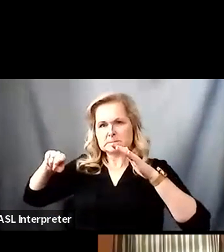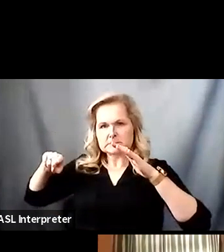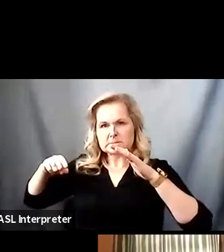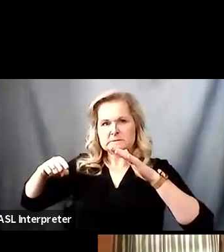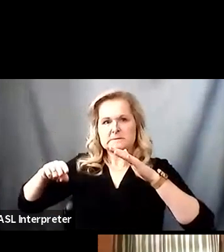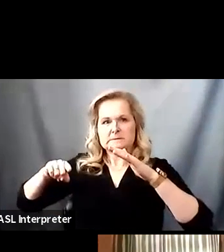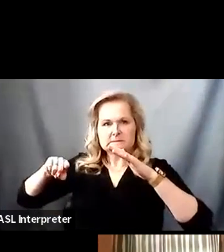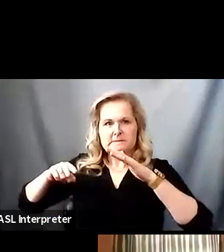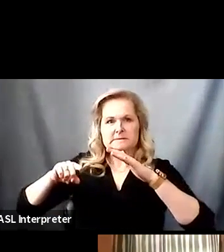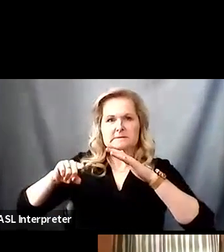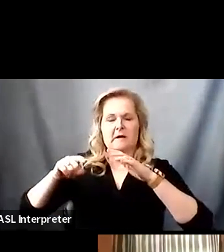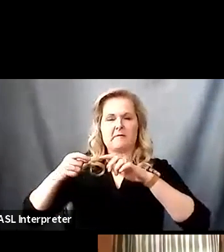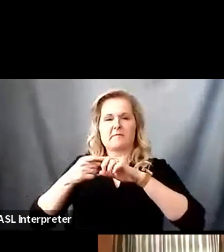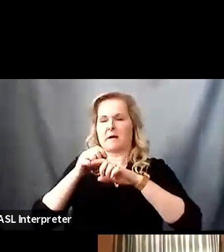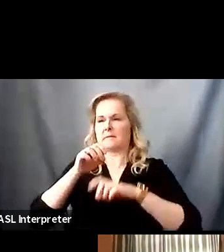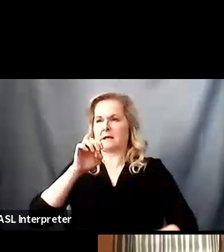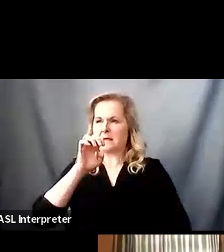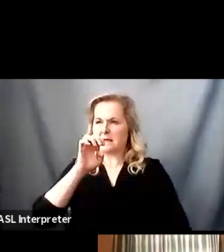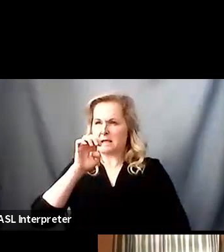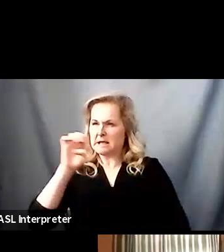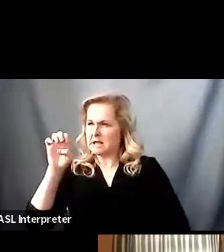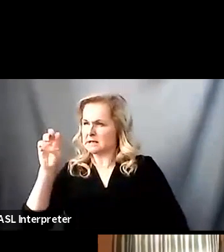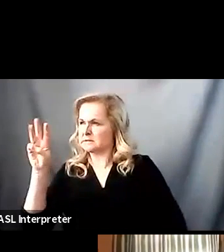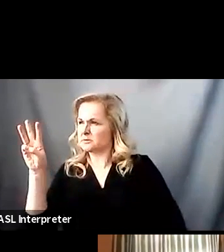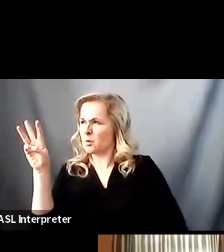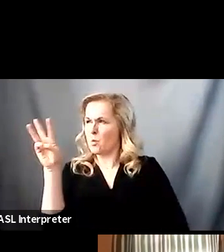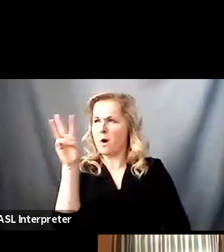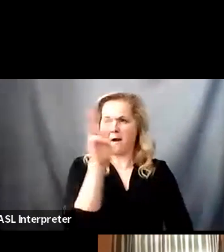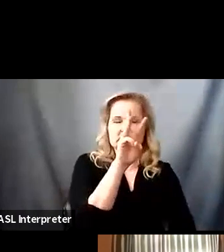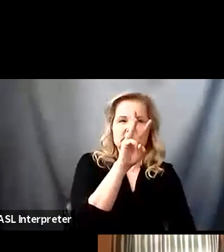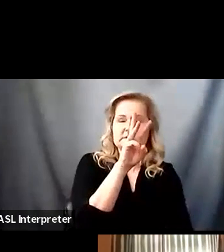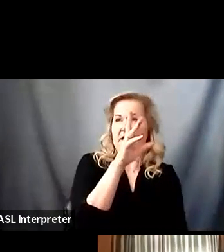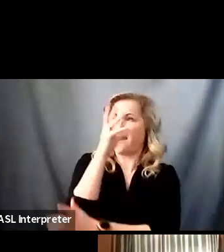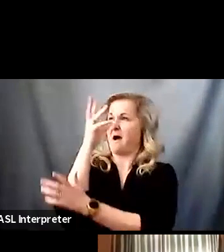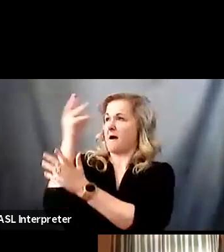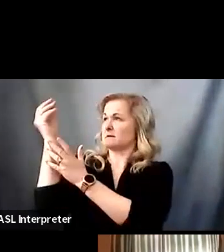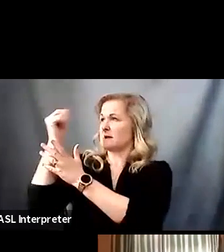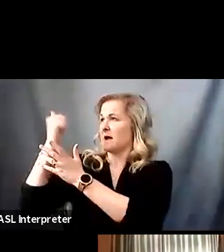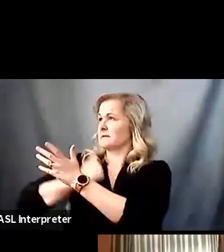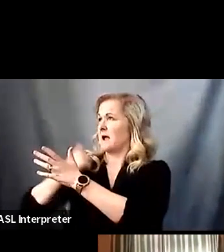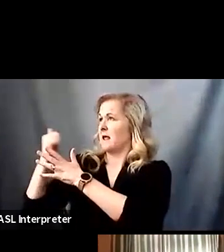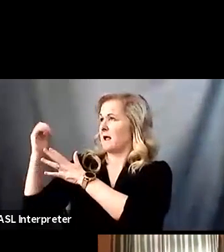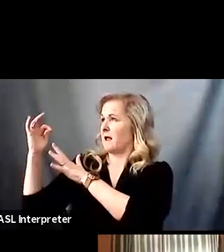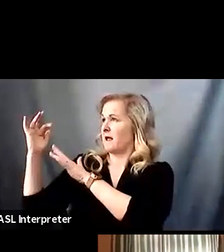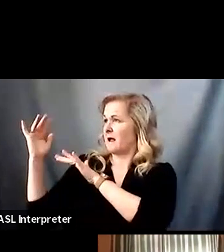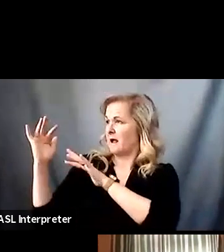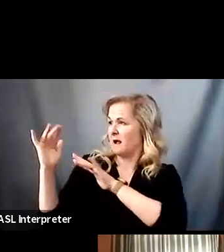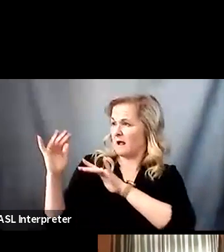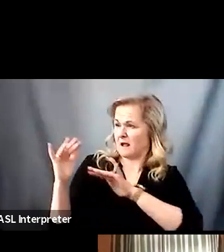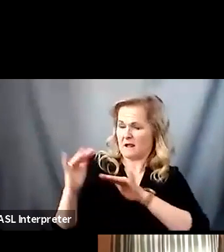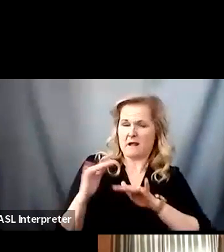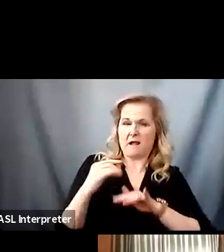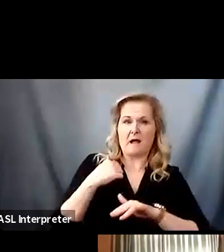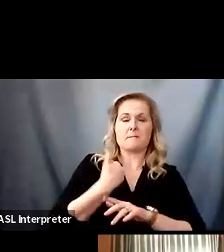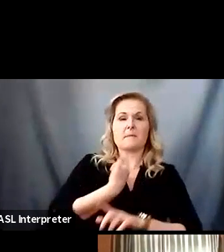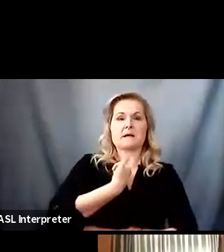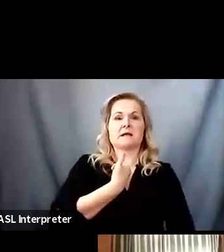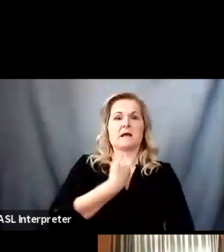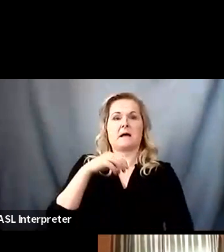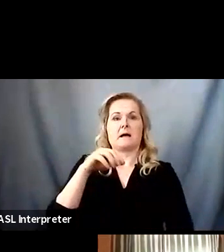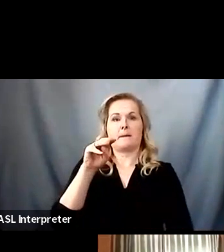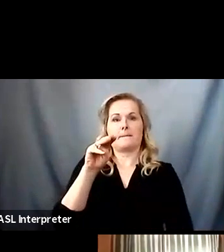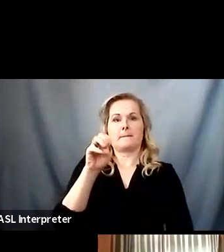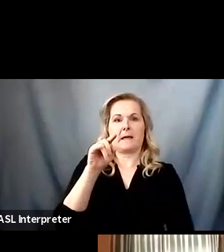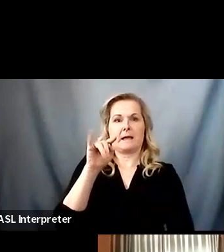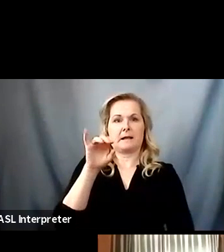west and from outside of Canada to Canada as a Métis Canadian, braiding